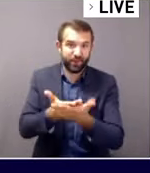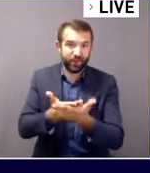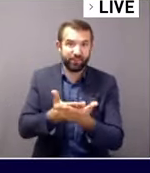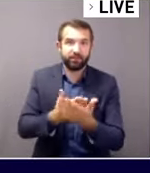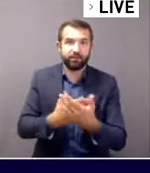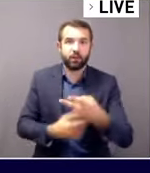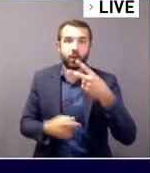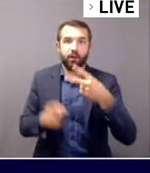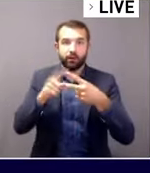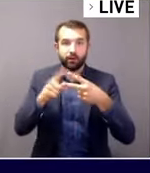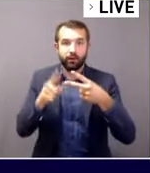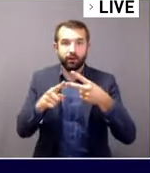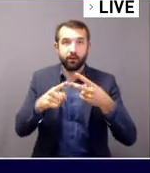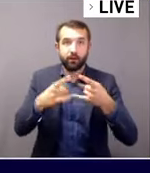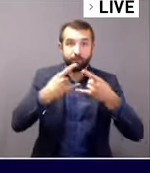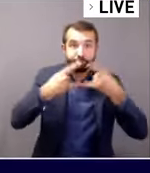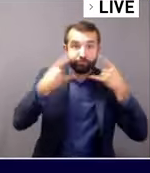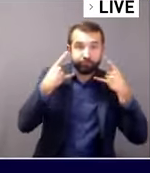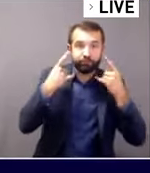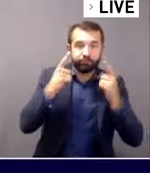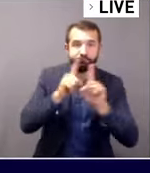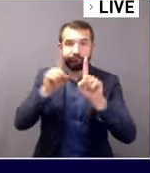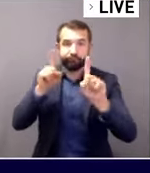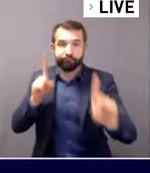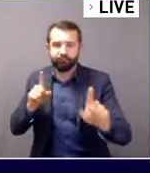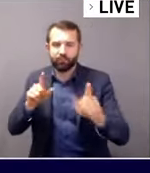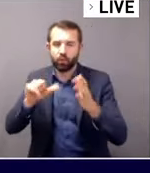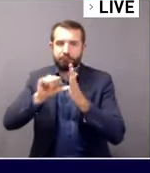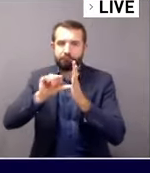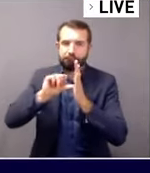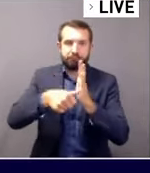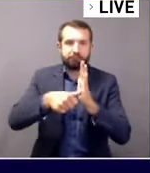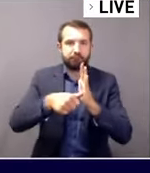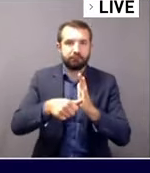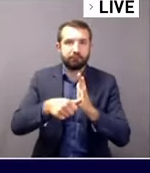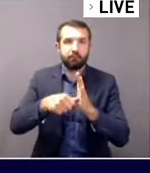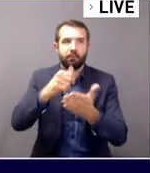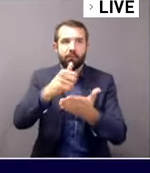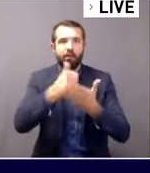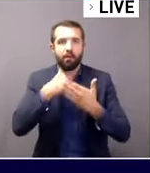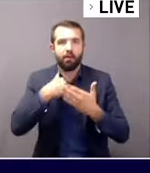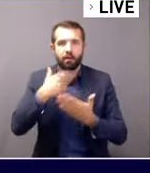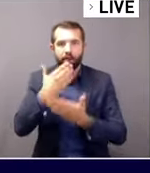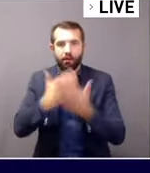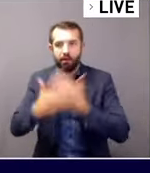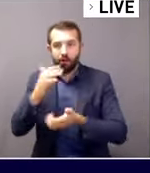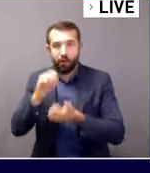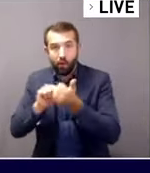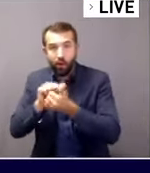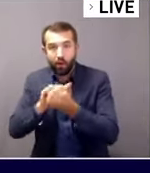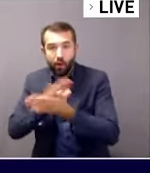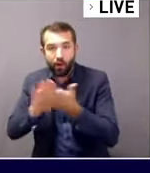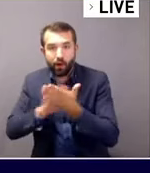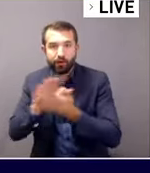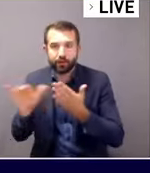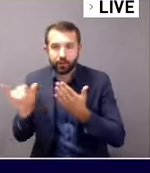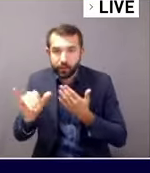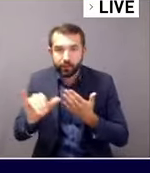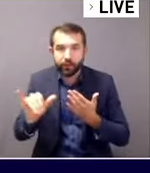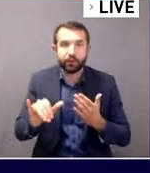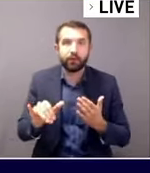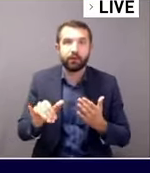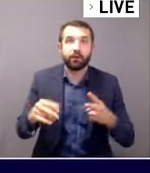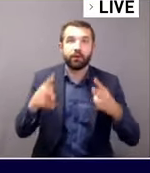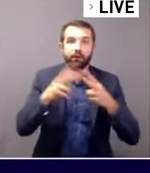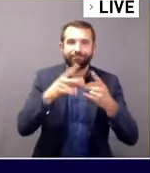hand washing, but really truly face coverings coupled with physical distance, are two of the strongest pieces